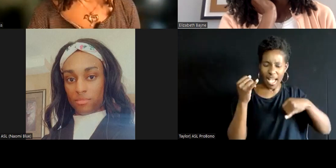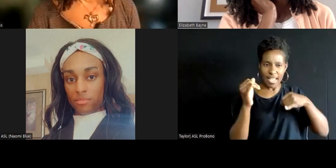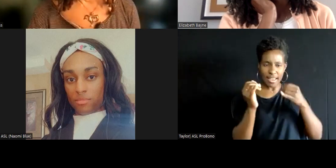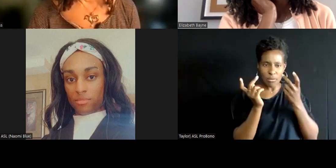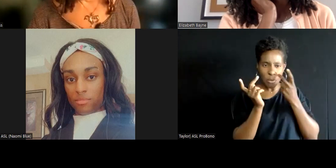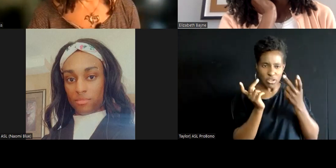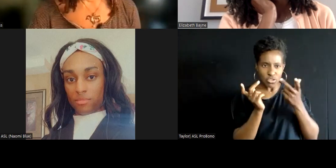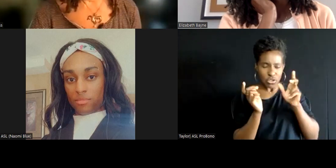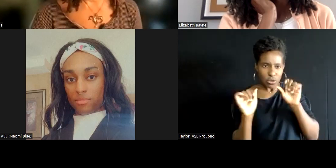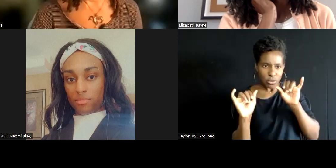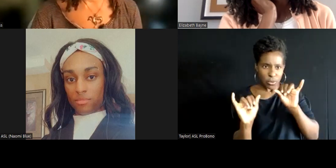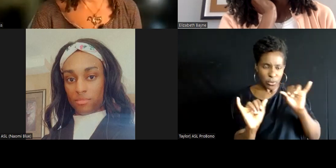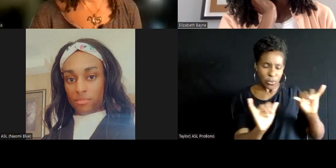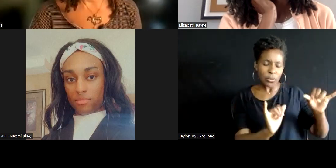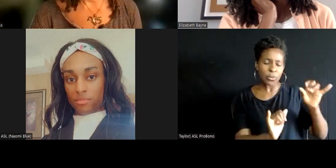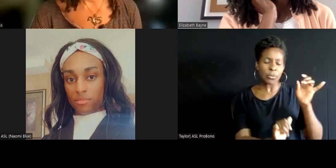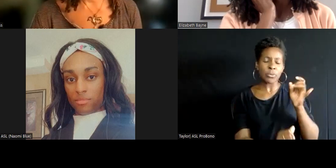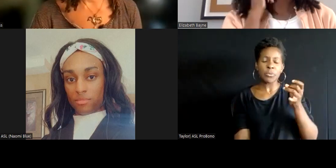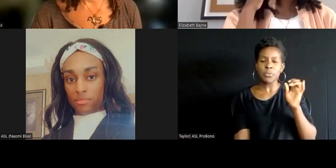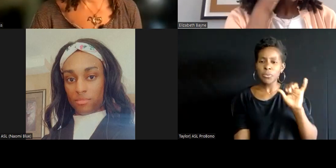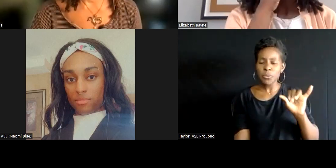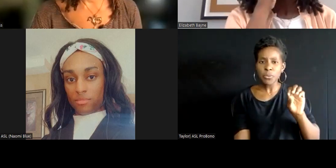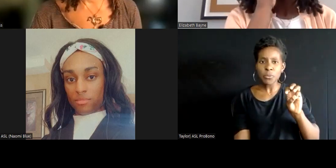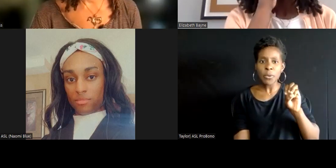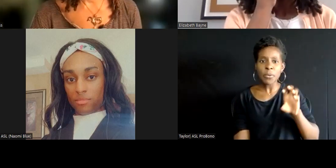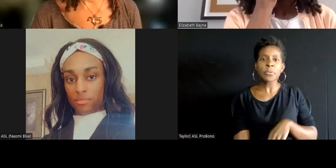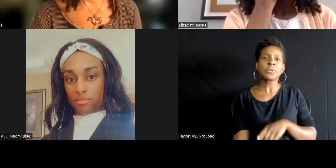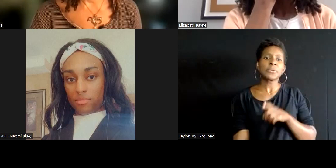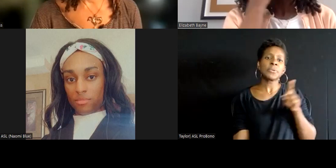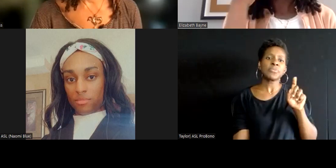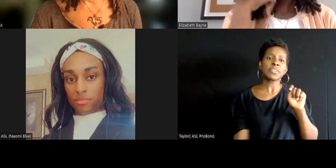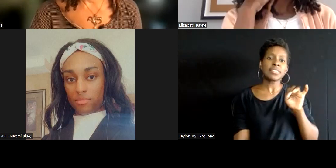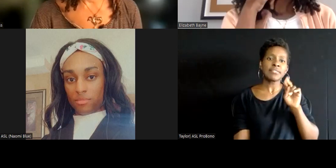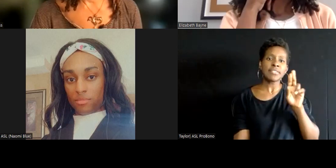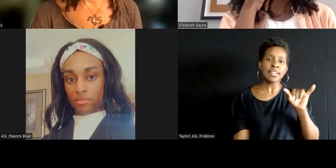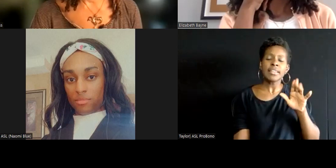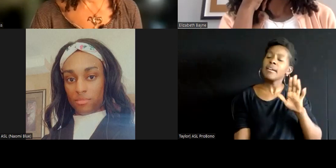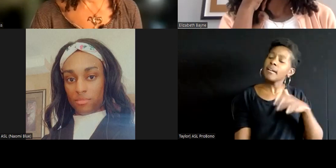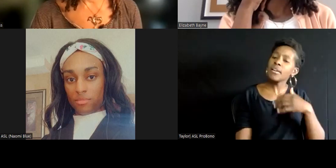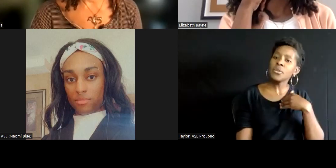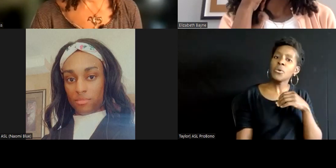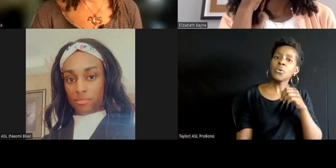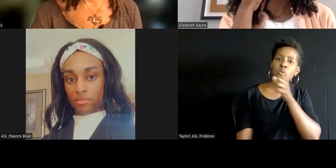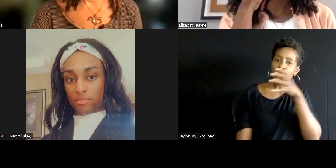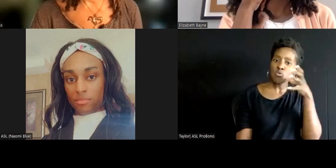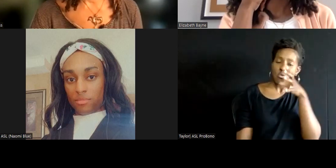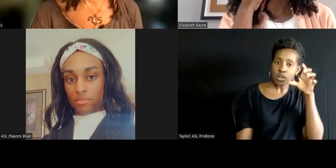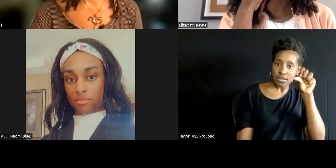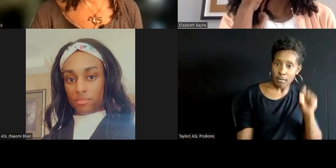Okay, so the rural South, like looking at that, I believe you say it in when your film starts, June,